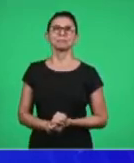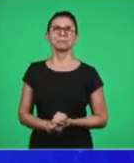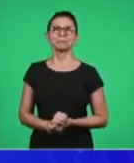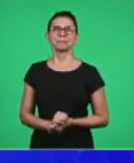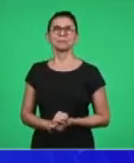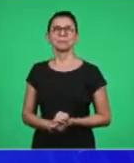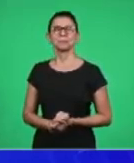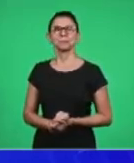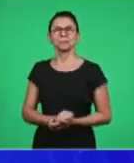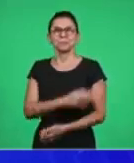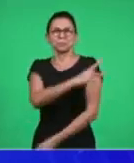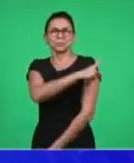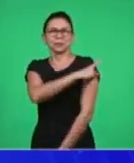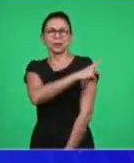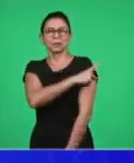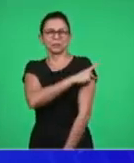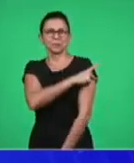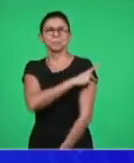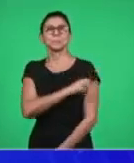to play,